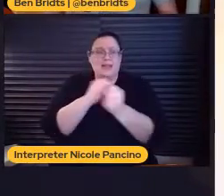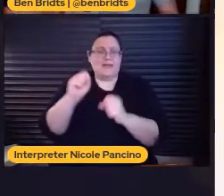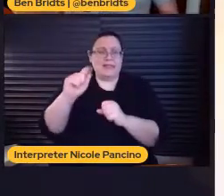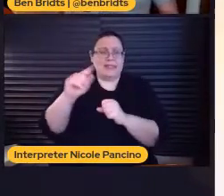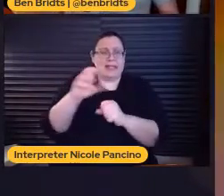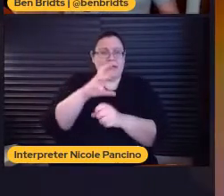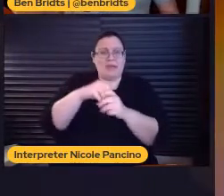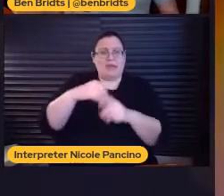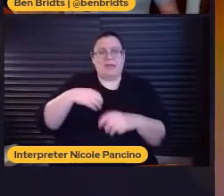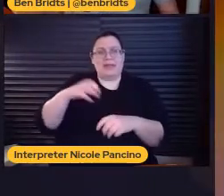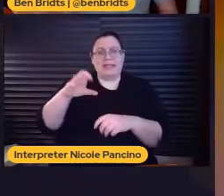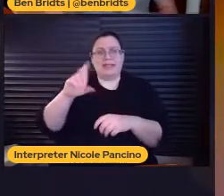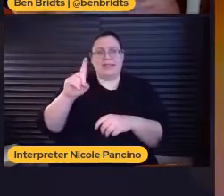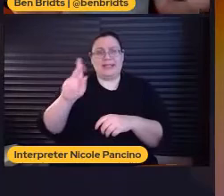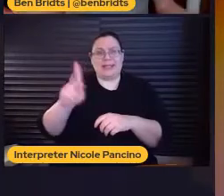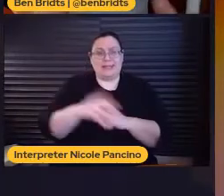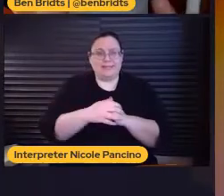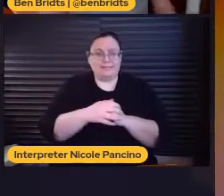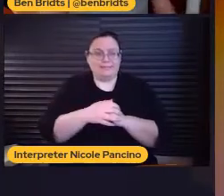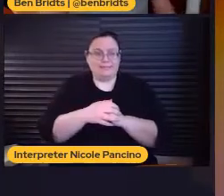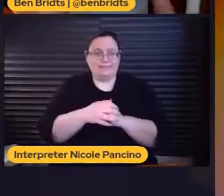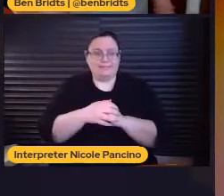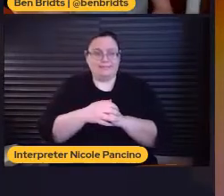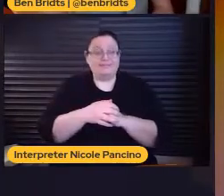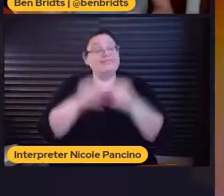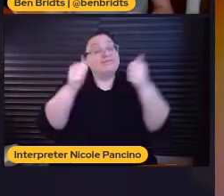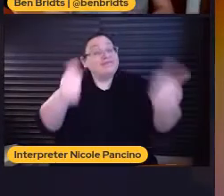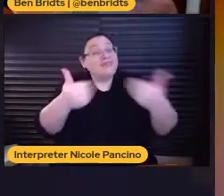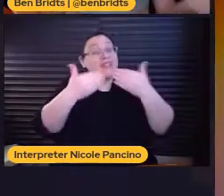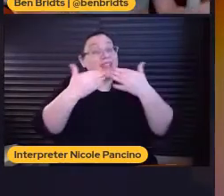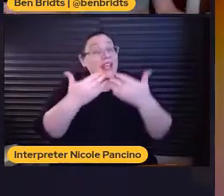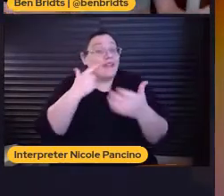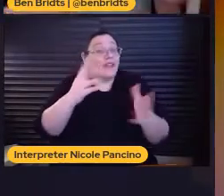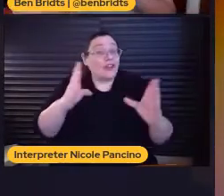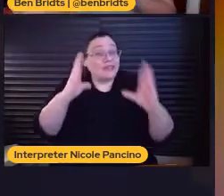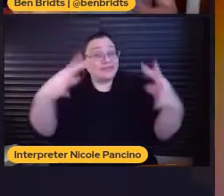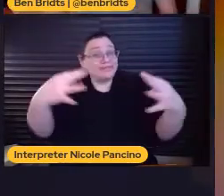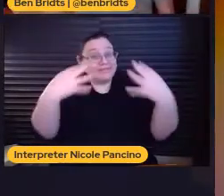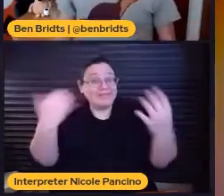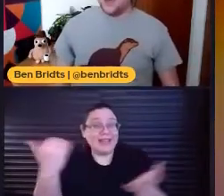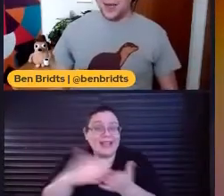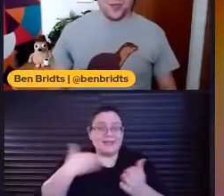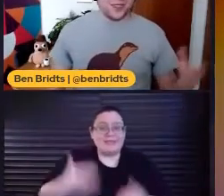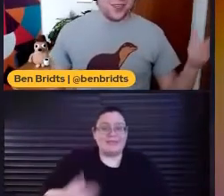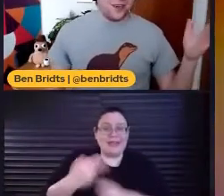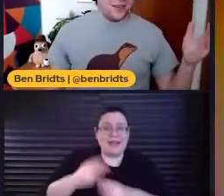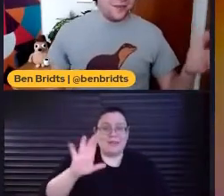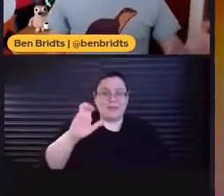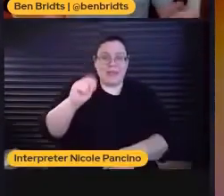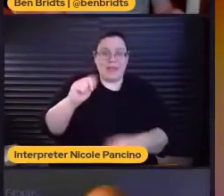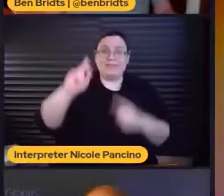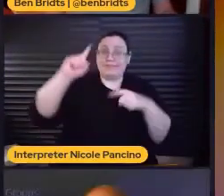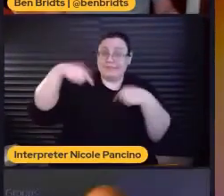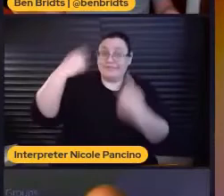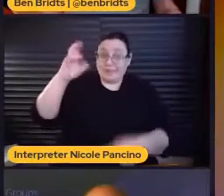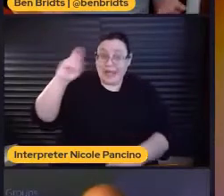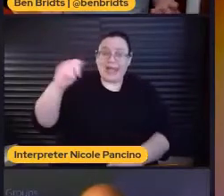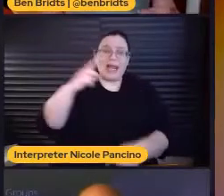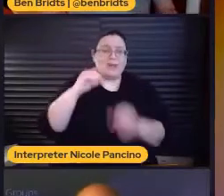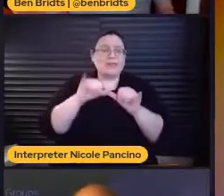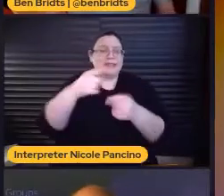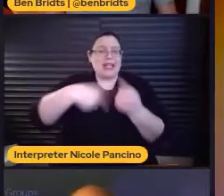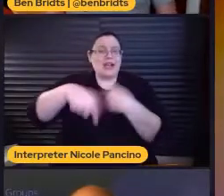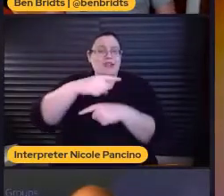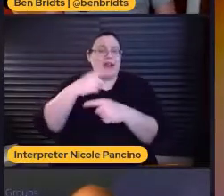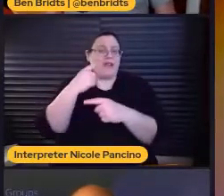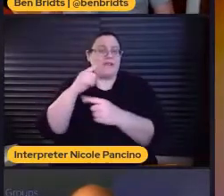CDK app? So thank you all for listening. My name is Ben, is still Ben. I will stick around for 9